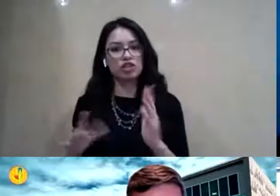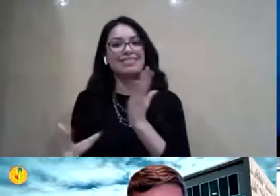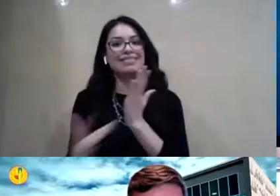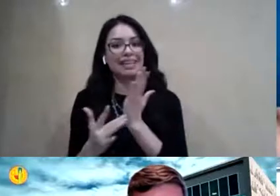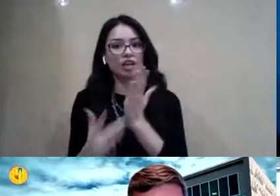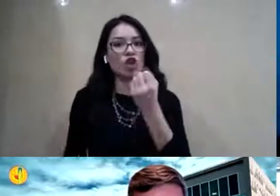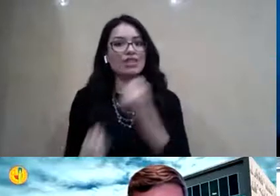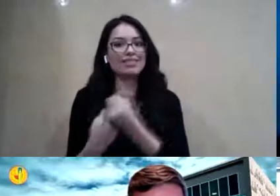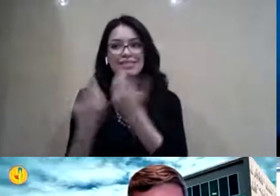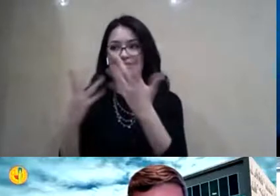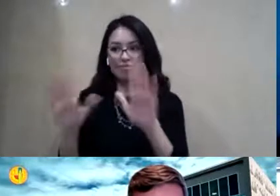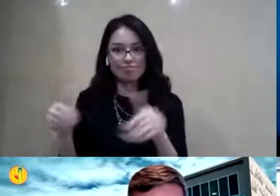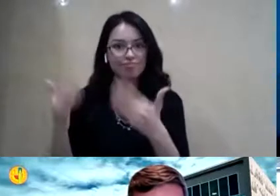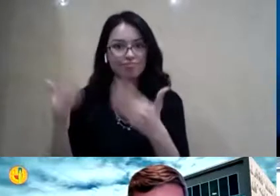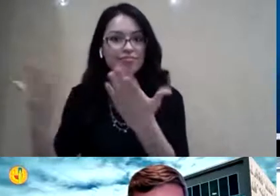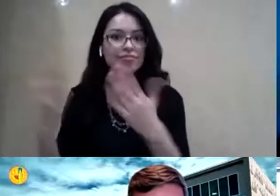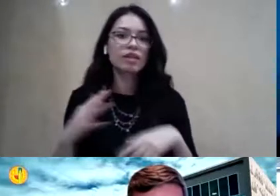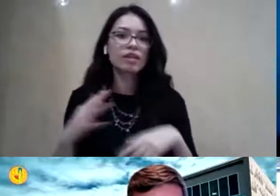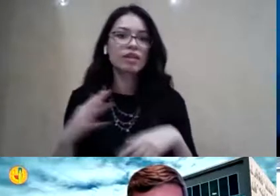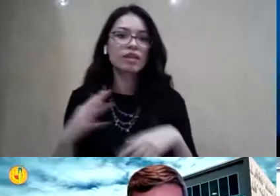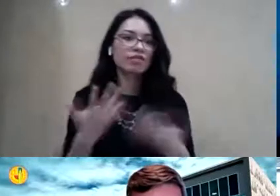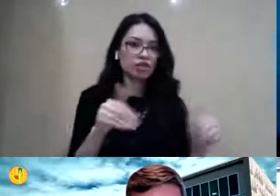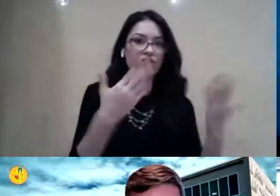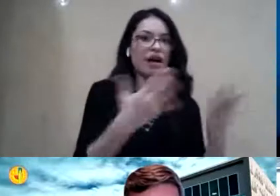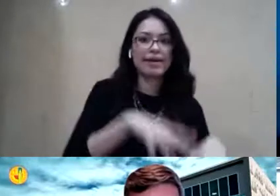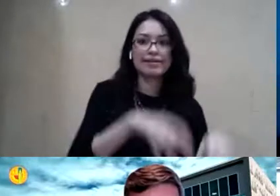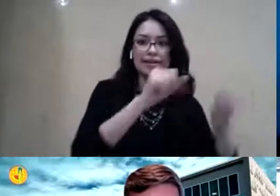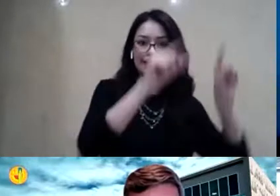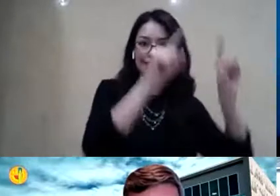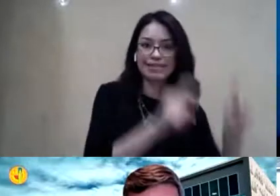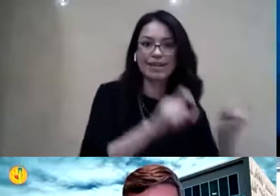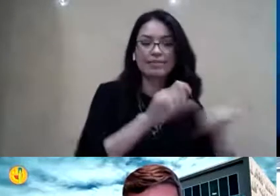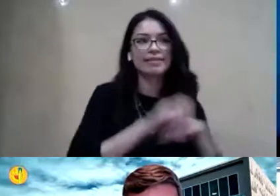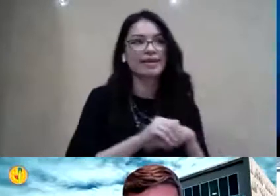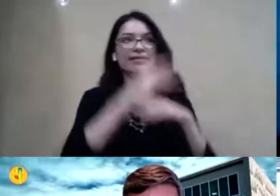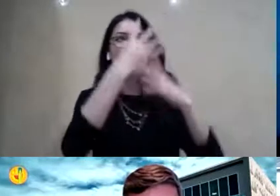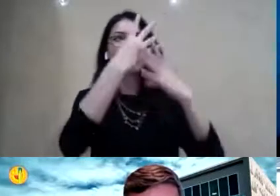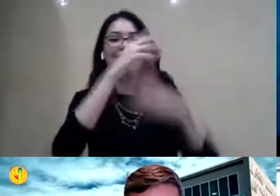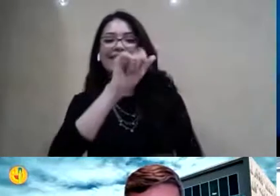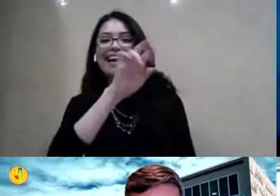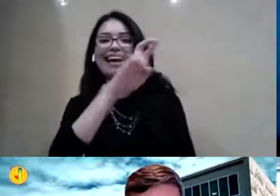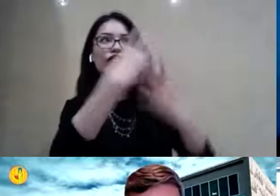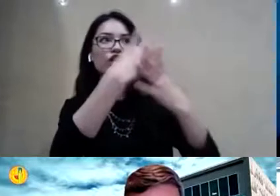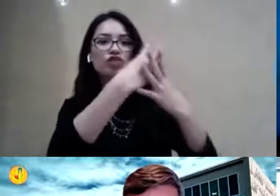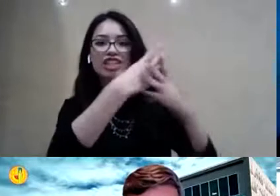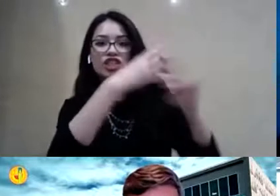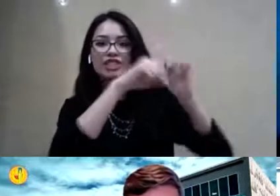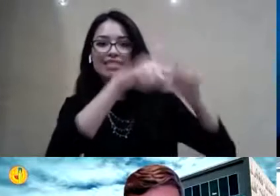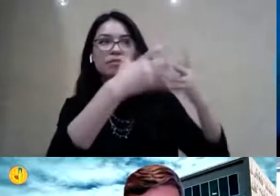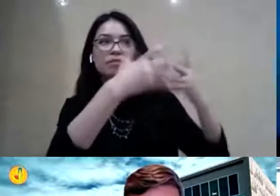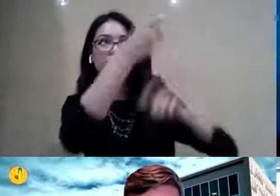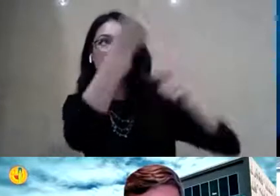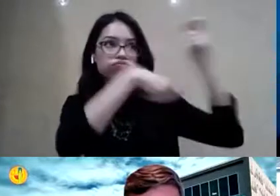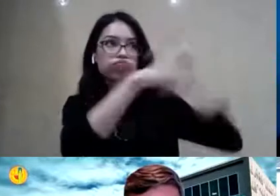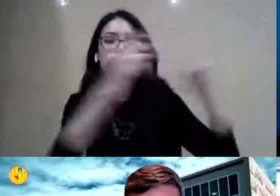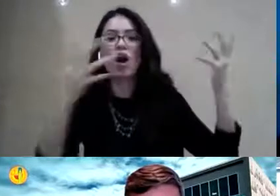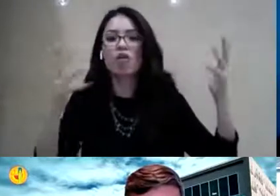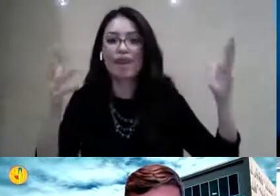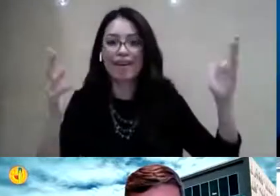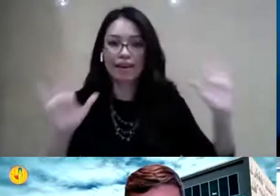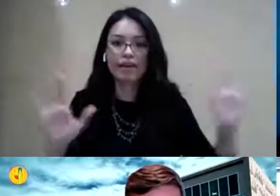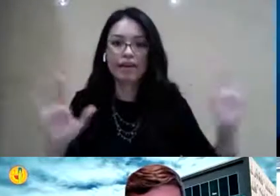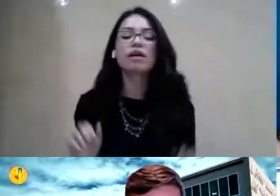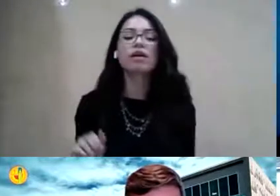testing. We've already changed the air filtration system. So that's not particularly of use to our schools right now.